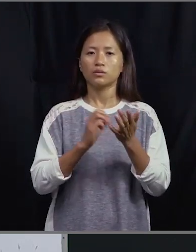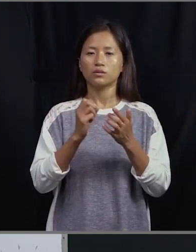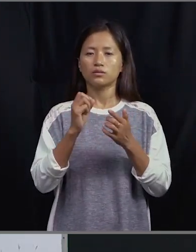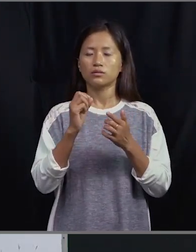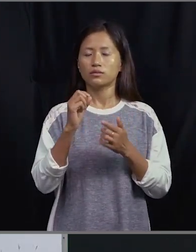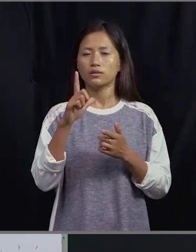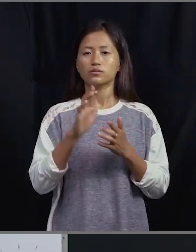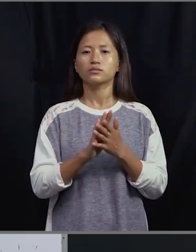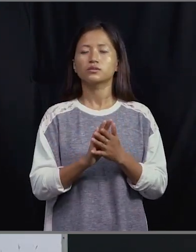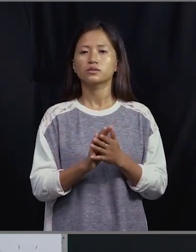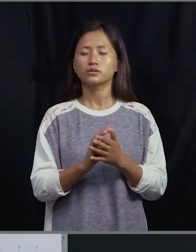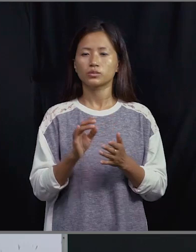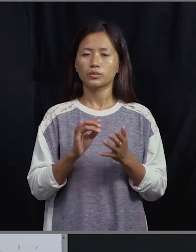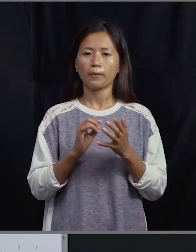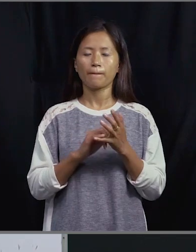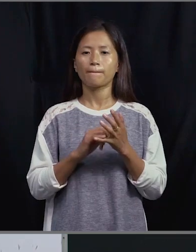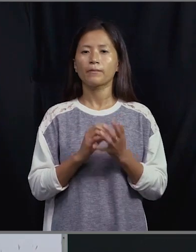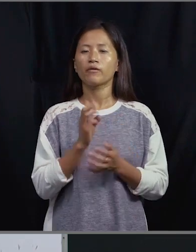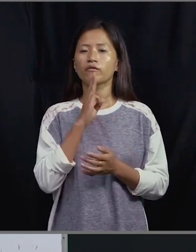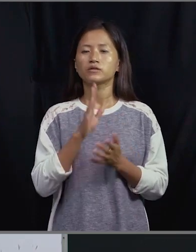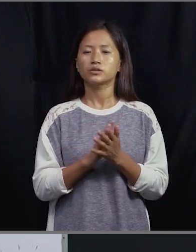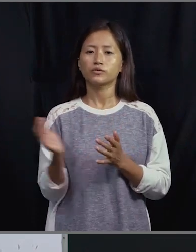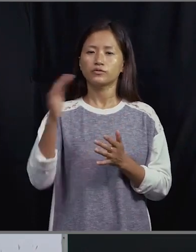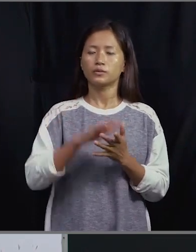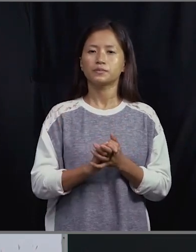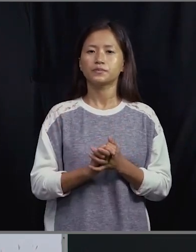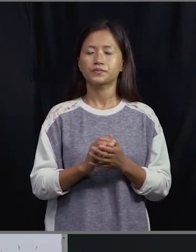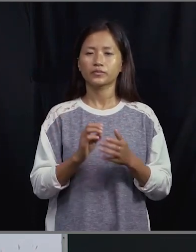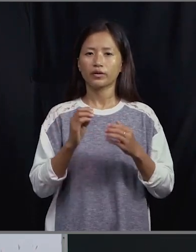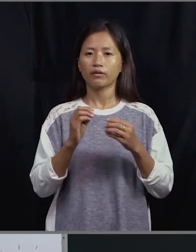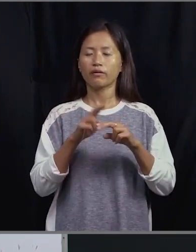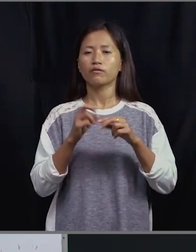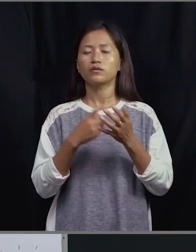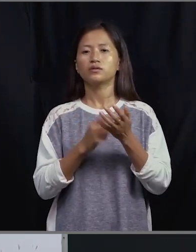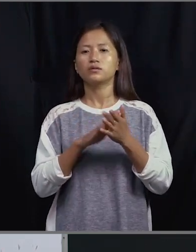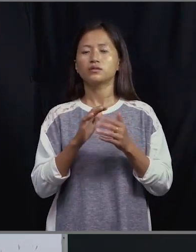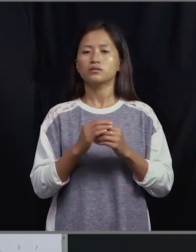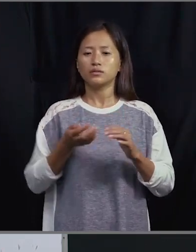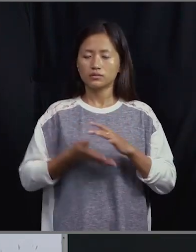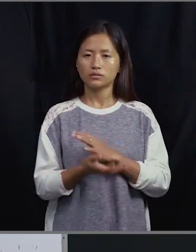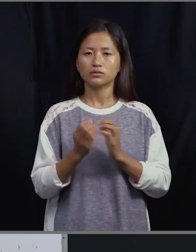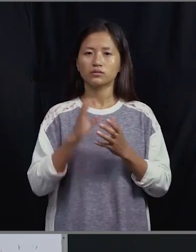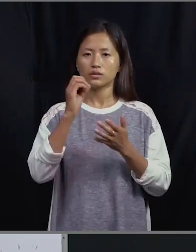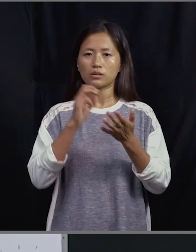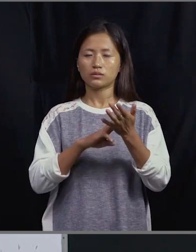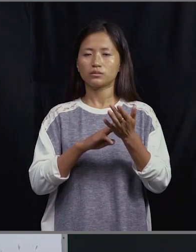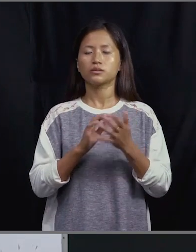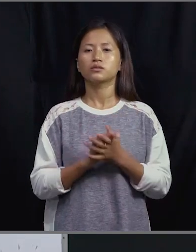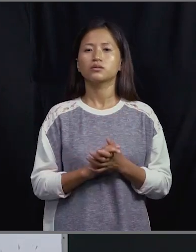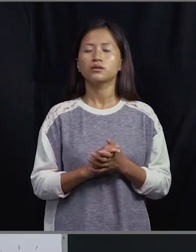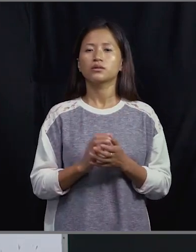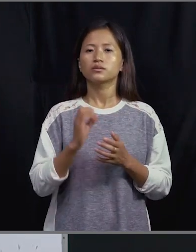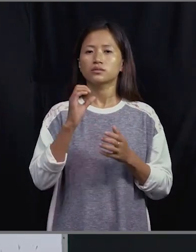formed. So methane burns in air, undergoes combustion to give